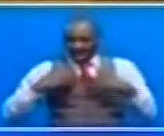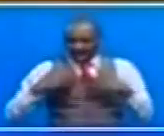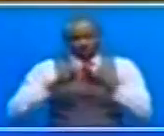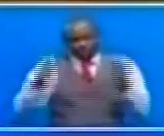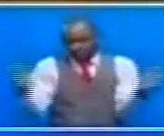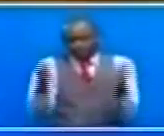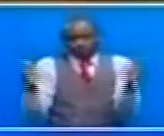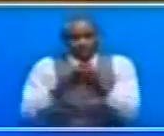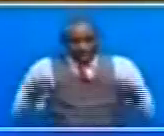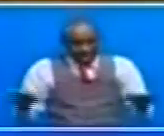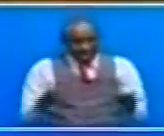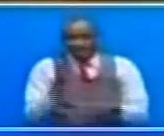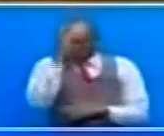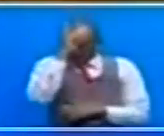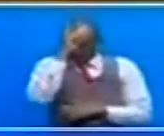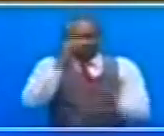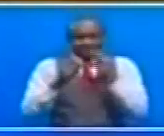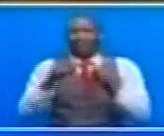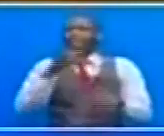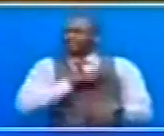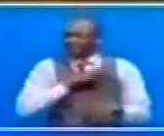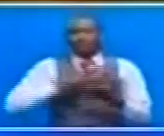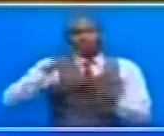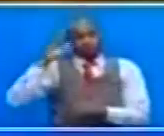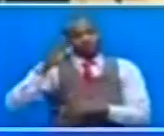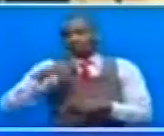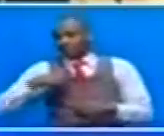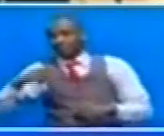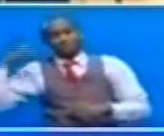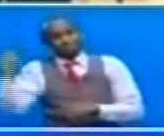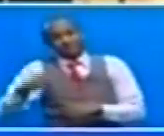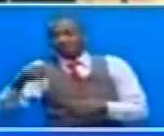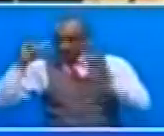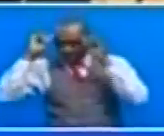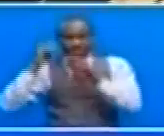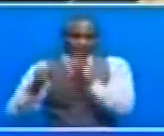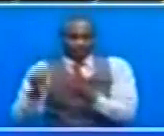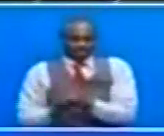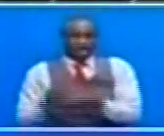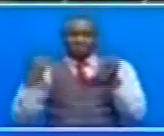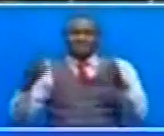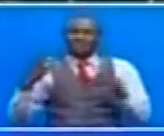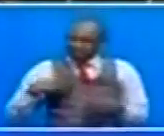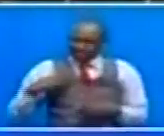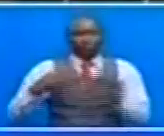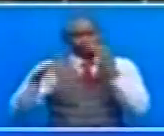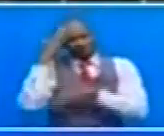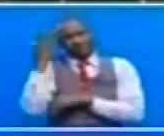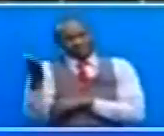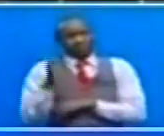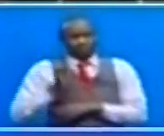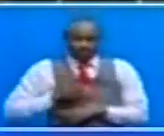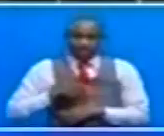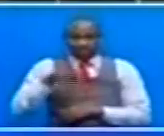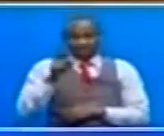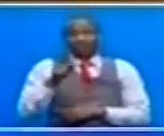of land. Goat's milk has much more benefits compared to cow's milk. Nowadays, a lot of people, we have the professional woman who doesn't